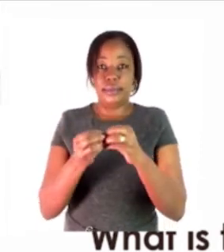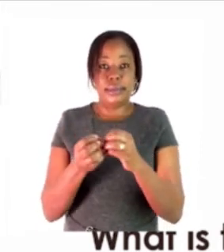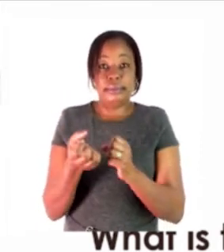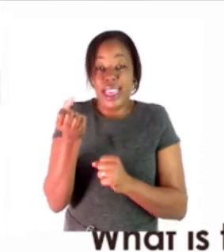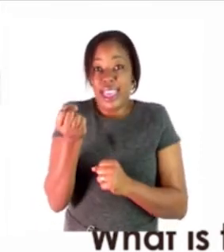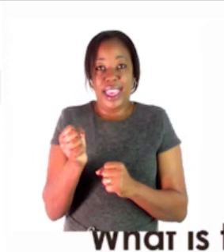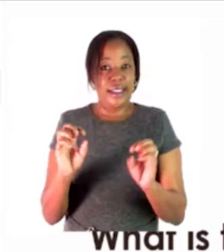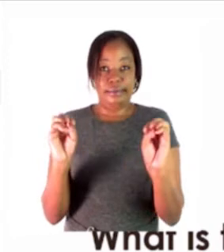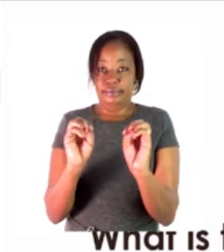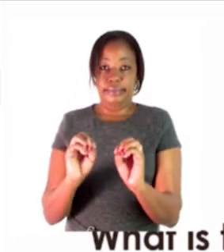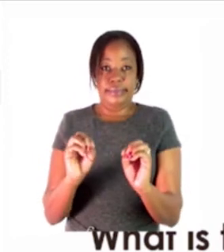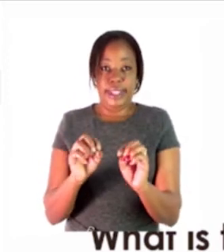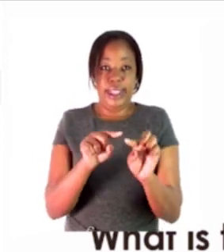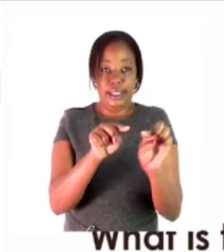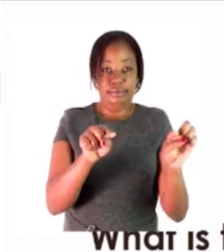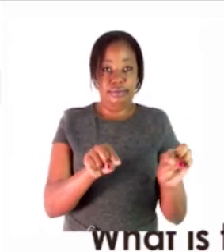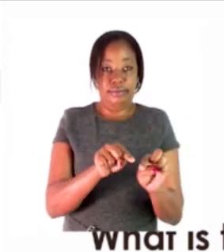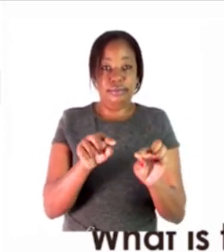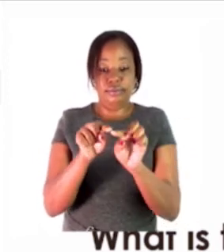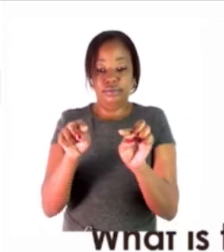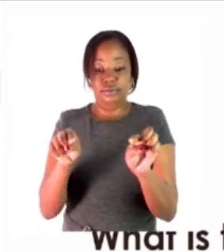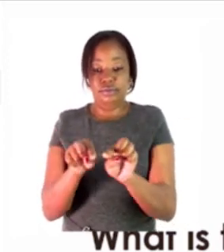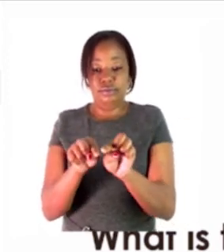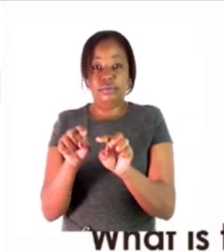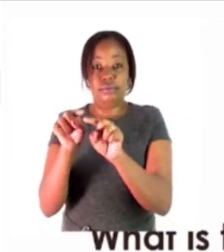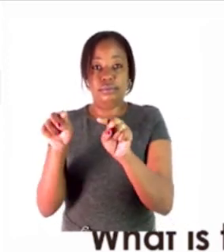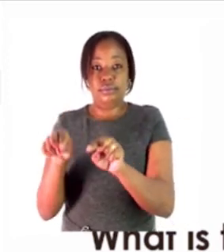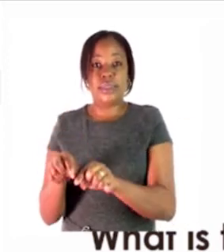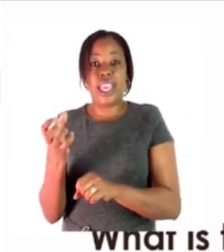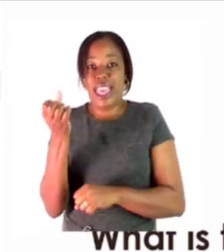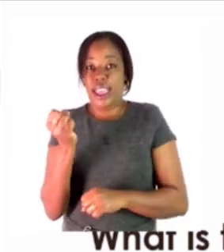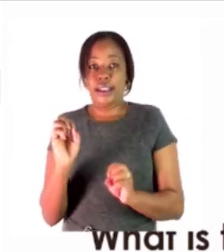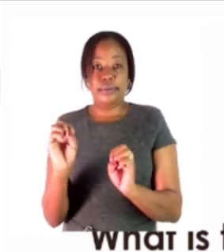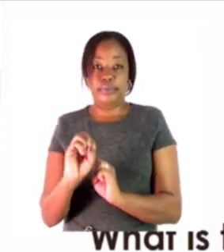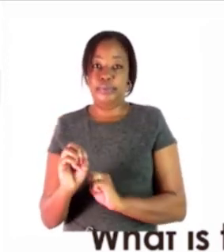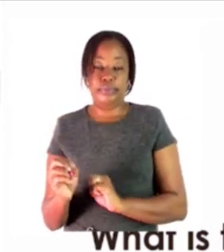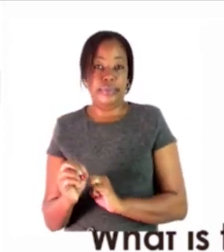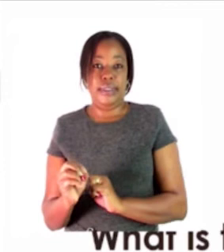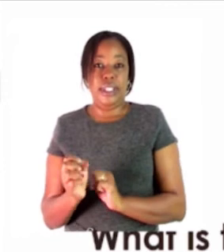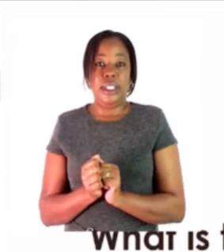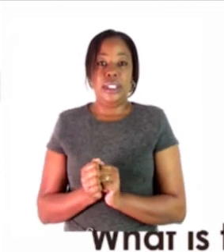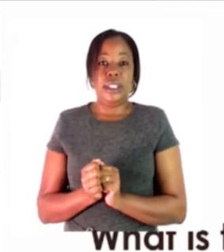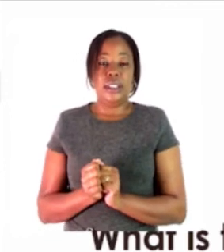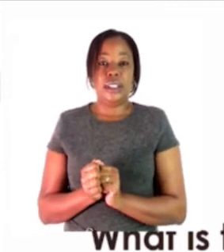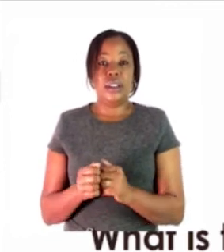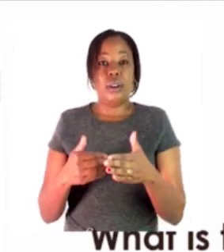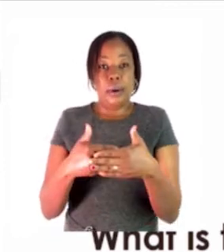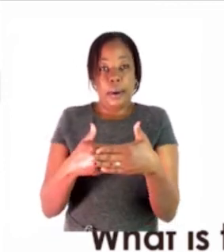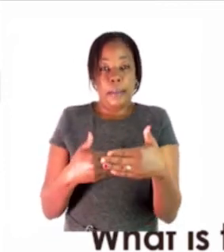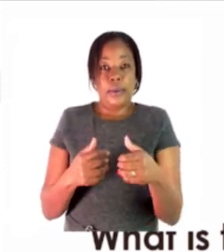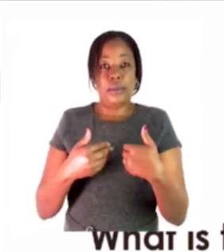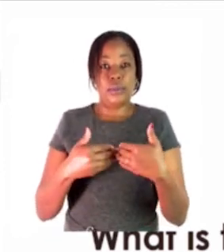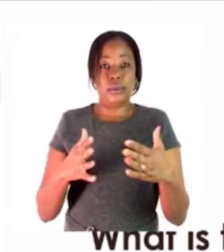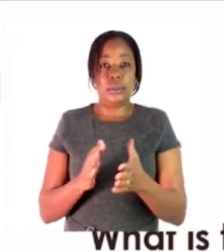with arrows, meaning we have to find out what number is supposed to be on a certain point. Now, before we do that, how